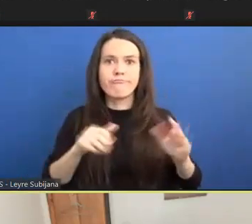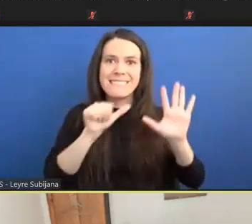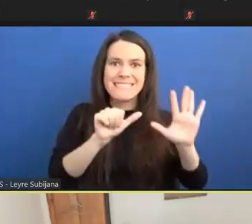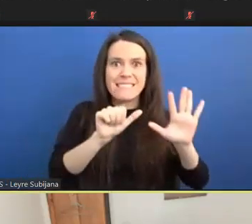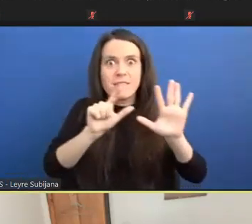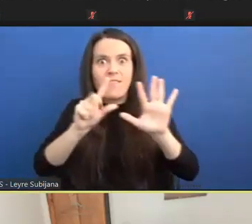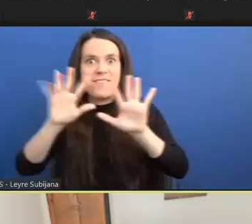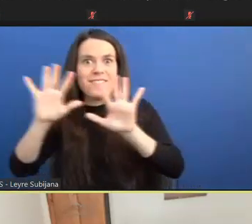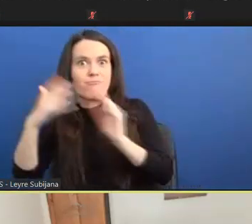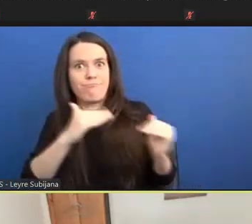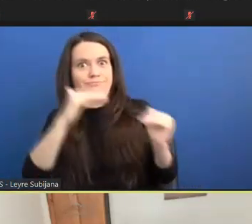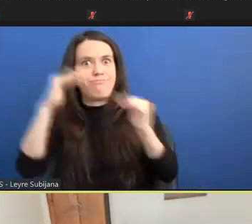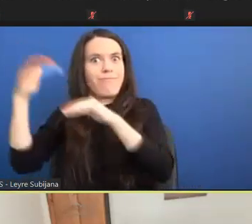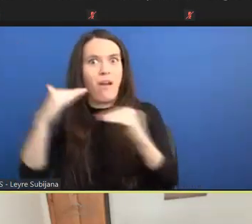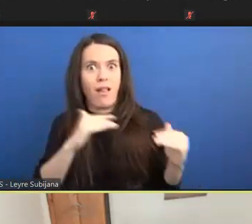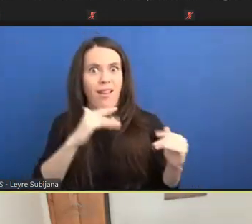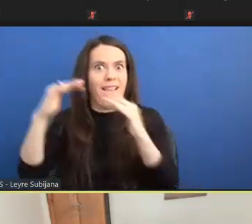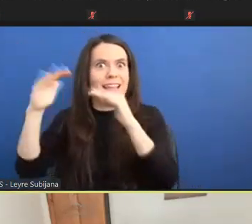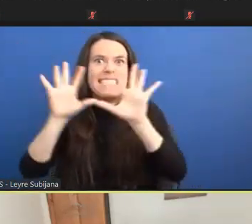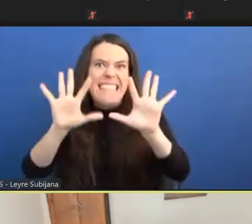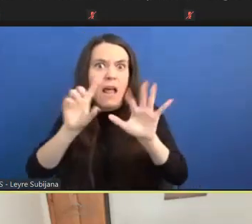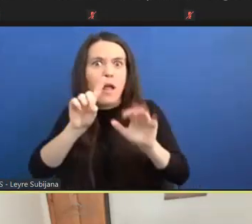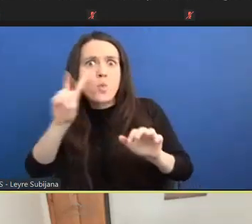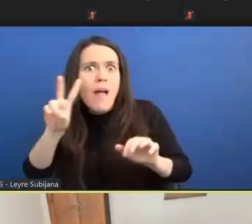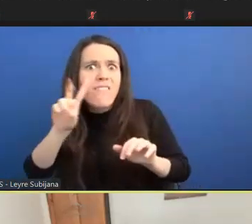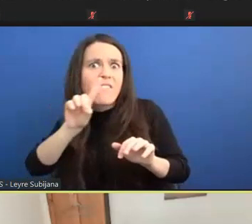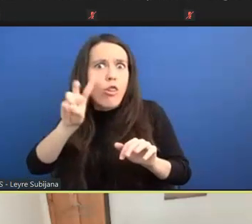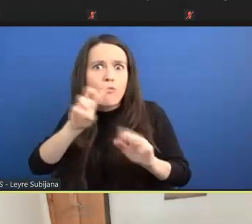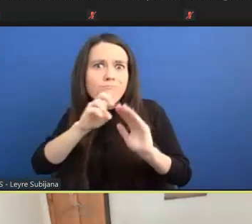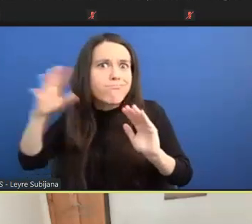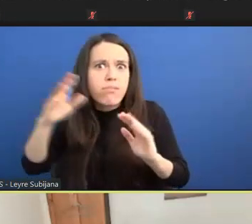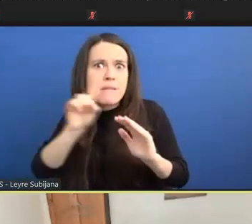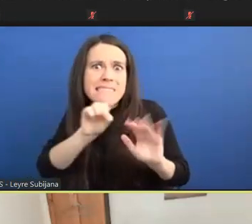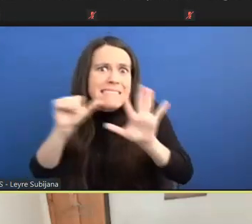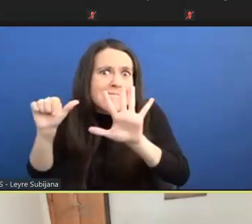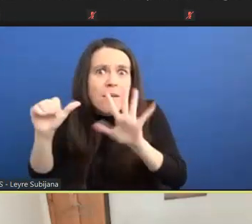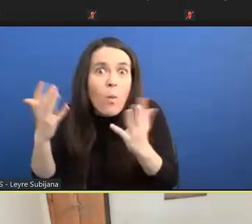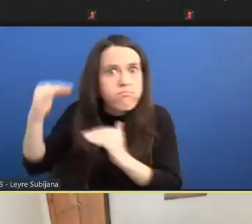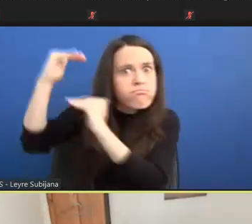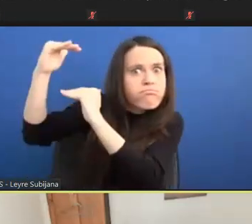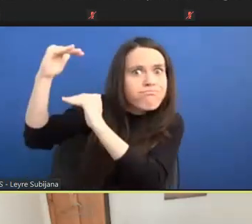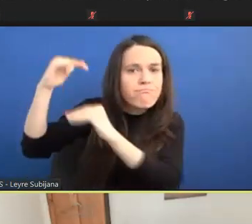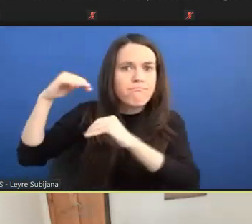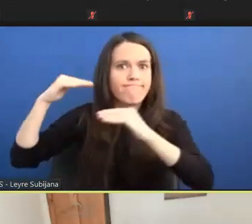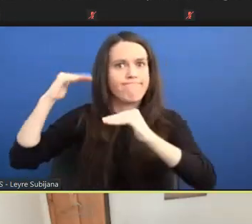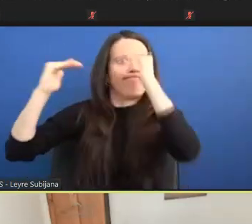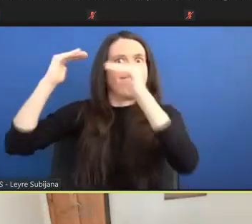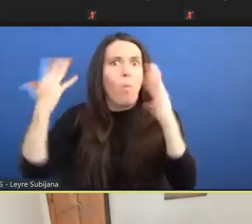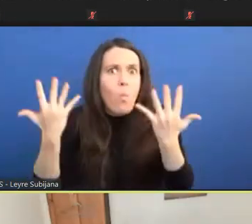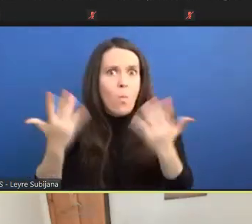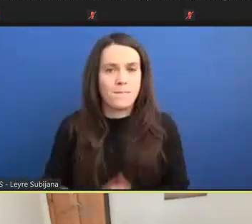Yeah, that's a great question. I mean, it's sort of a, you know, a lot of